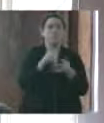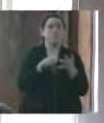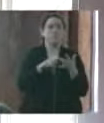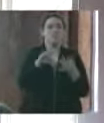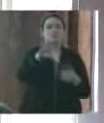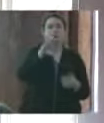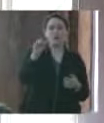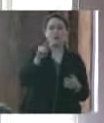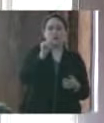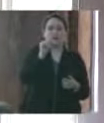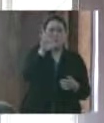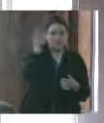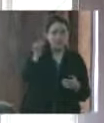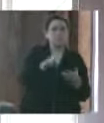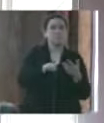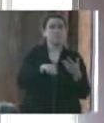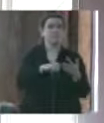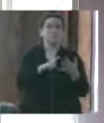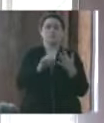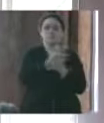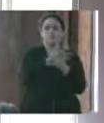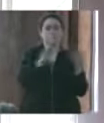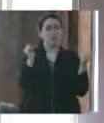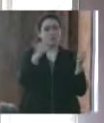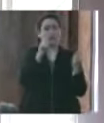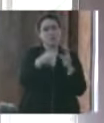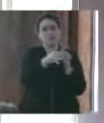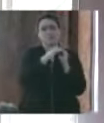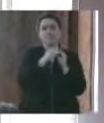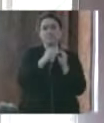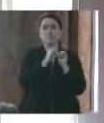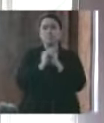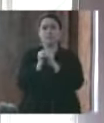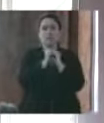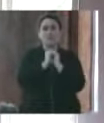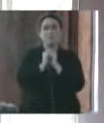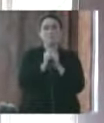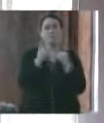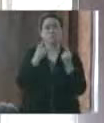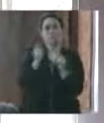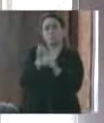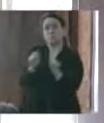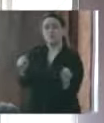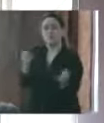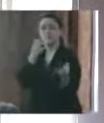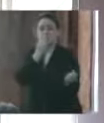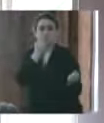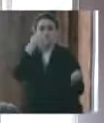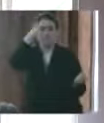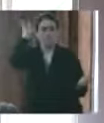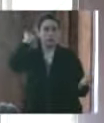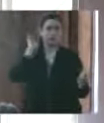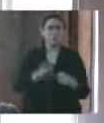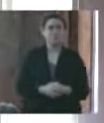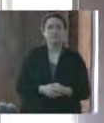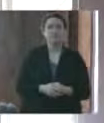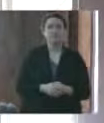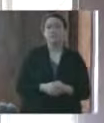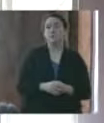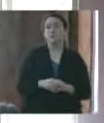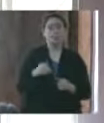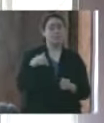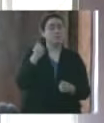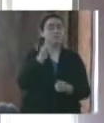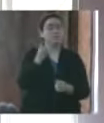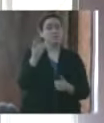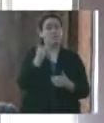tigers back from the brink. Now, we've made progress on several fronts since we launched this initiative last June. The World